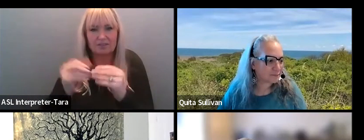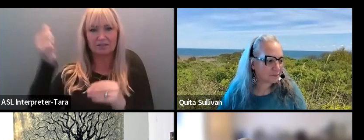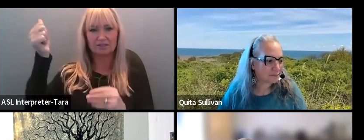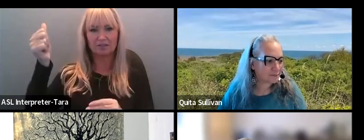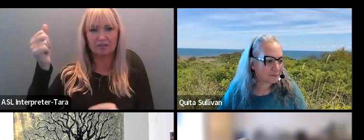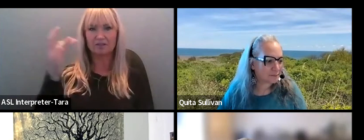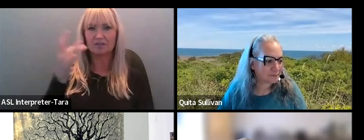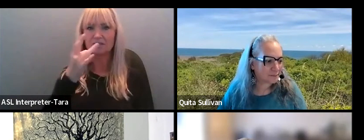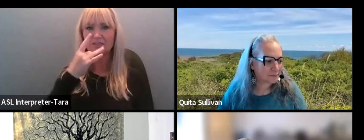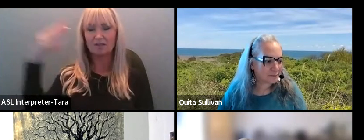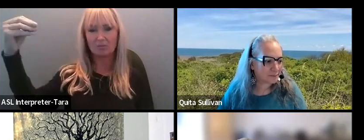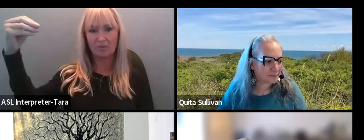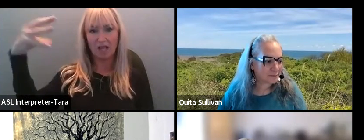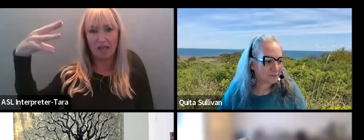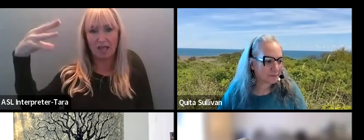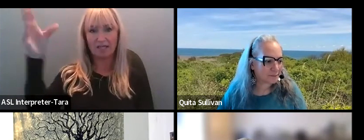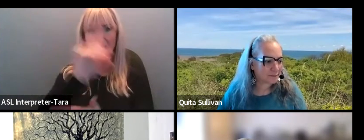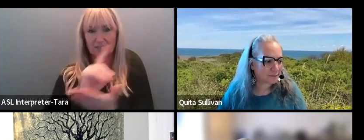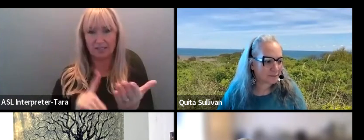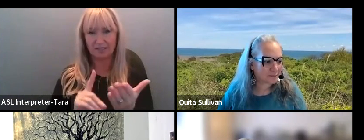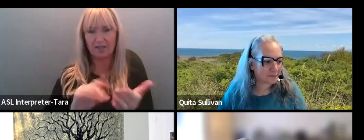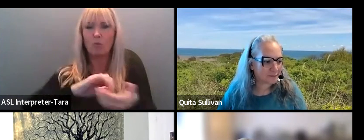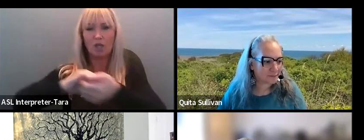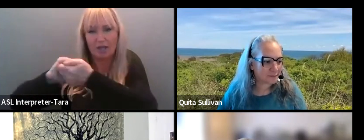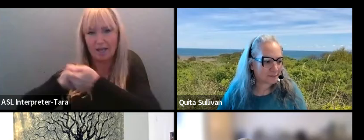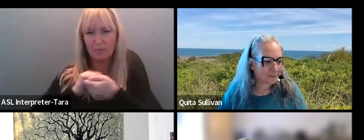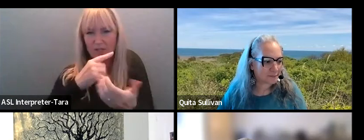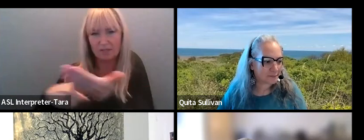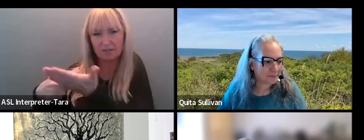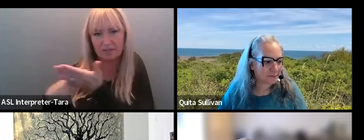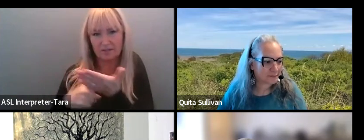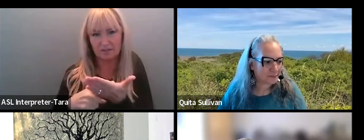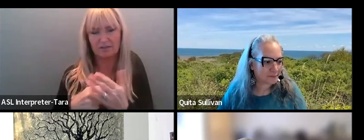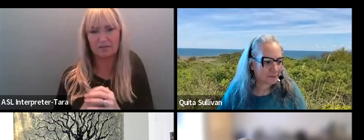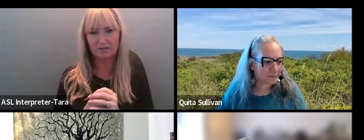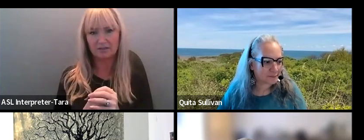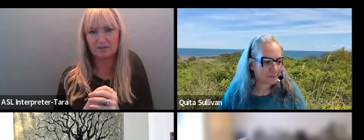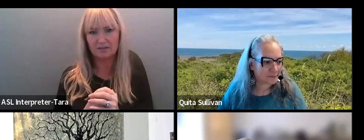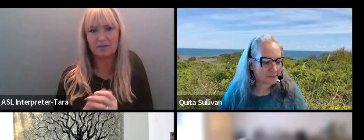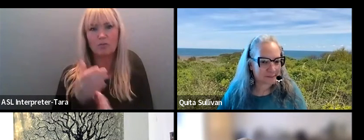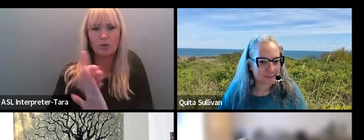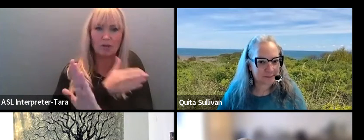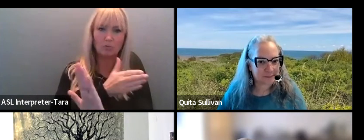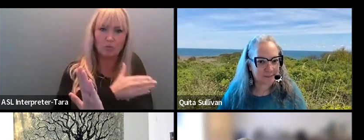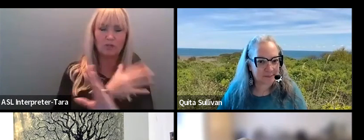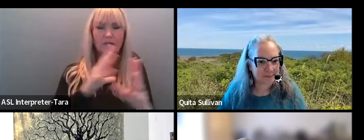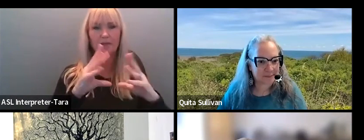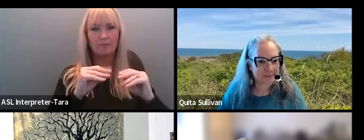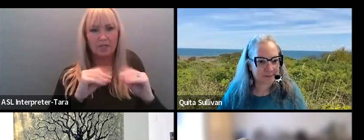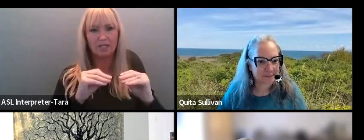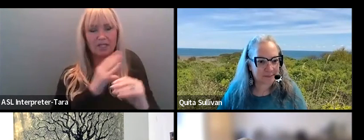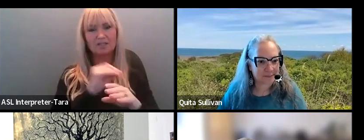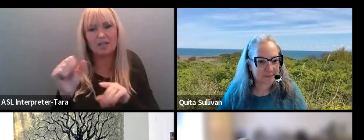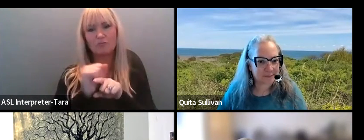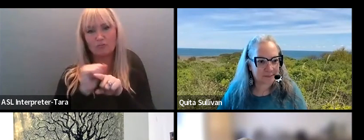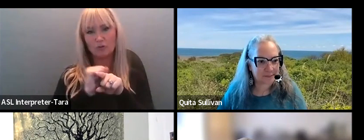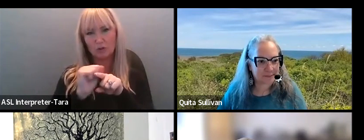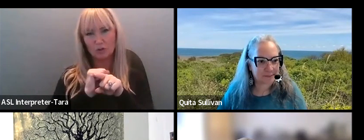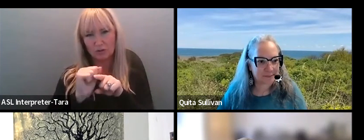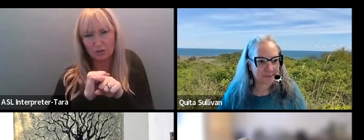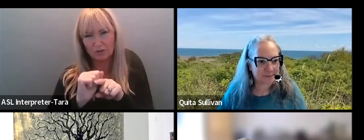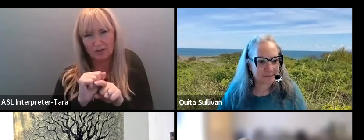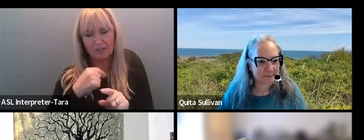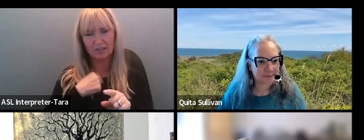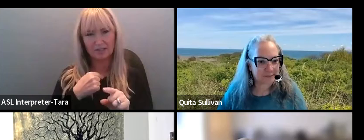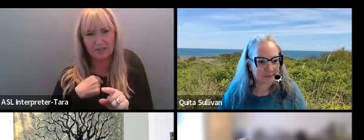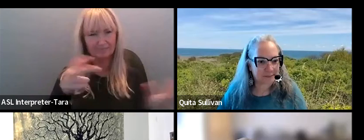design is kind of collaborative for the most part. When we were having those pre-meetings and those rehearsals, I drew off of the